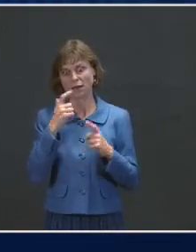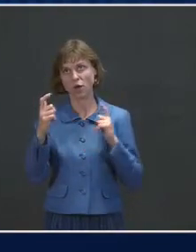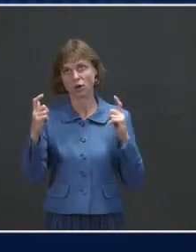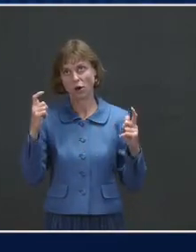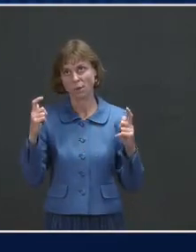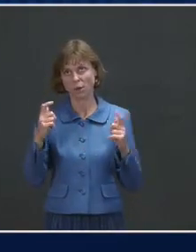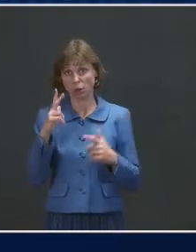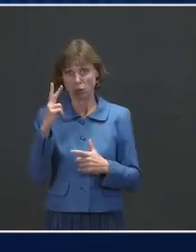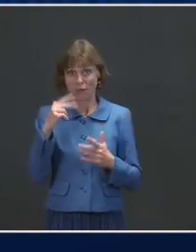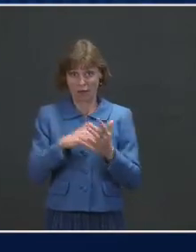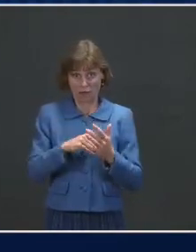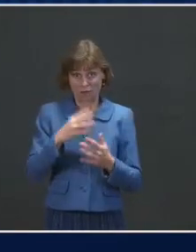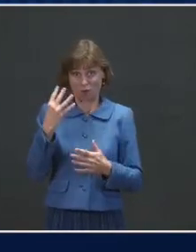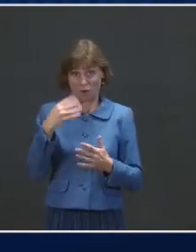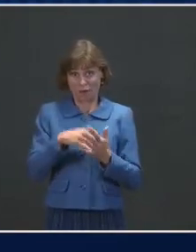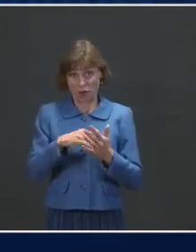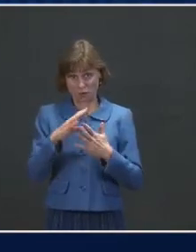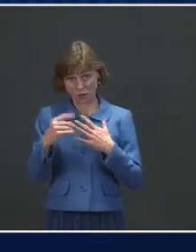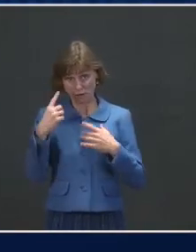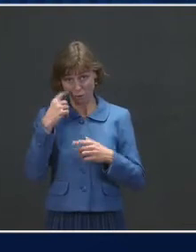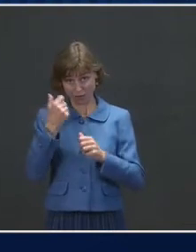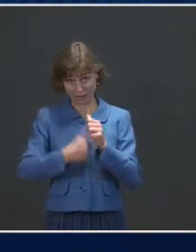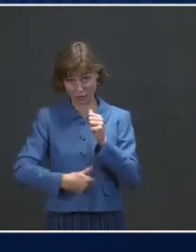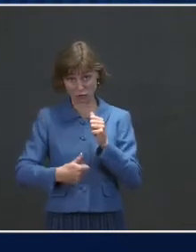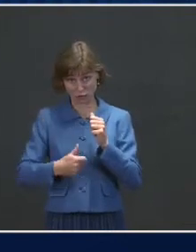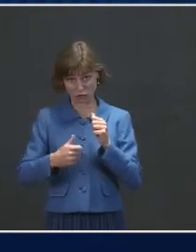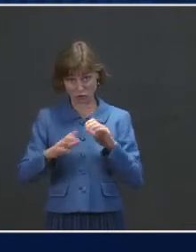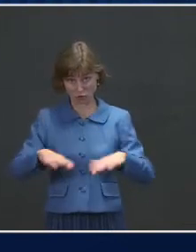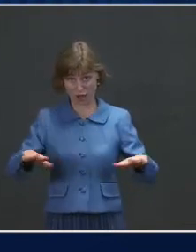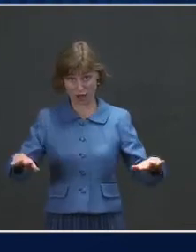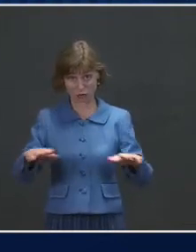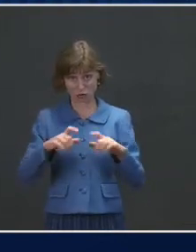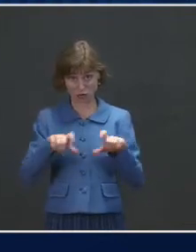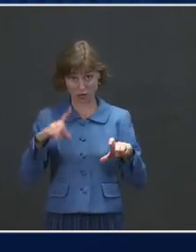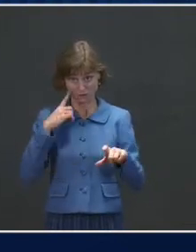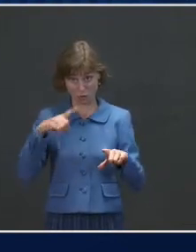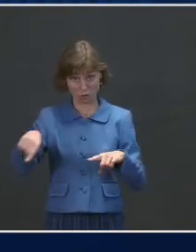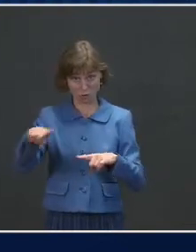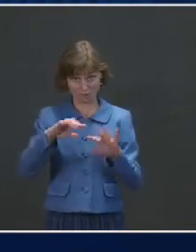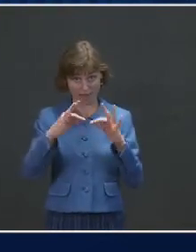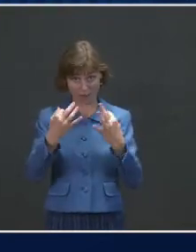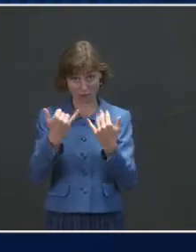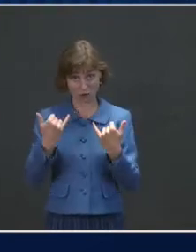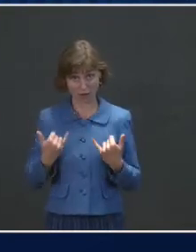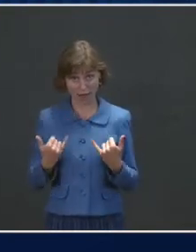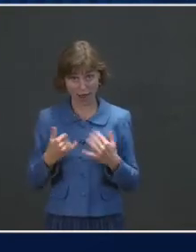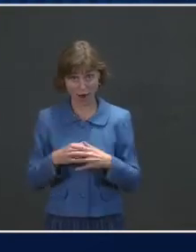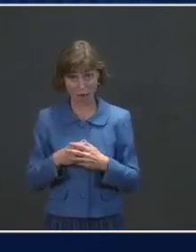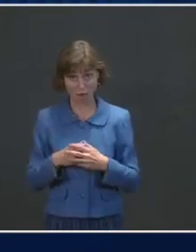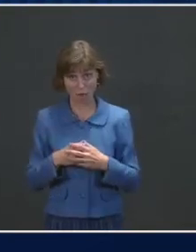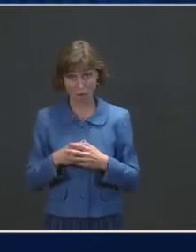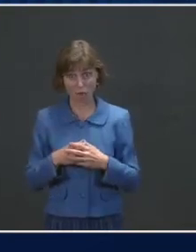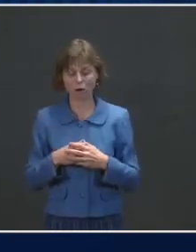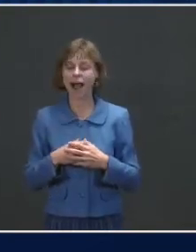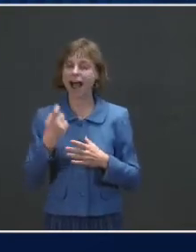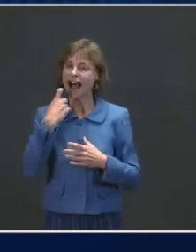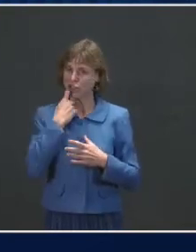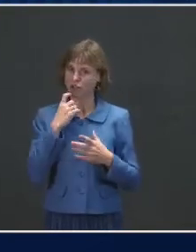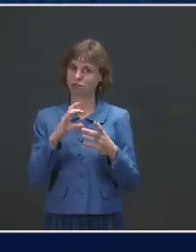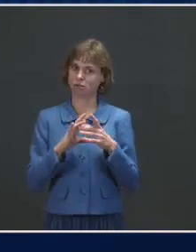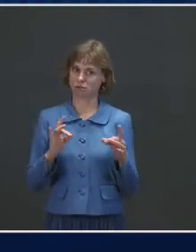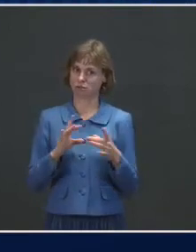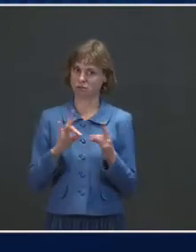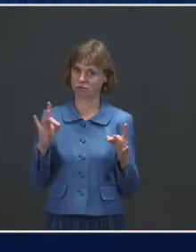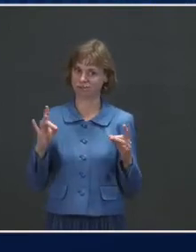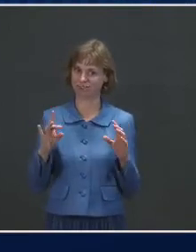$3,000 or $4,000 per child checks for families right now? As I tried to just indicate, I mean, the president